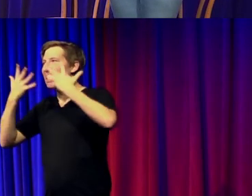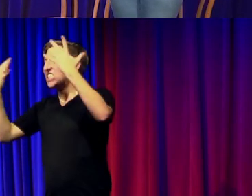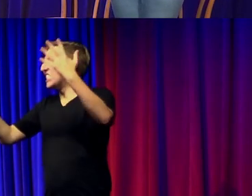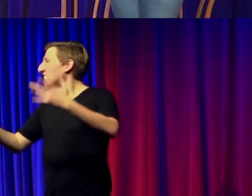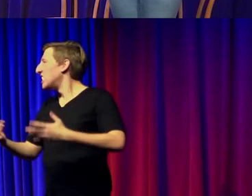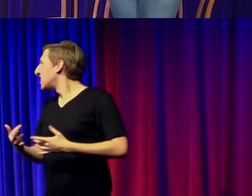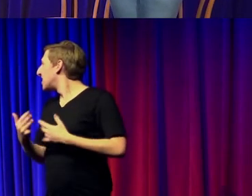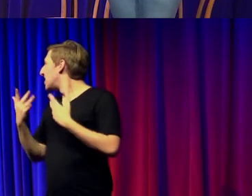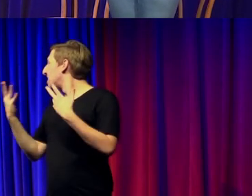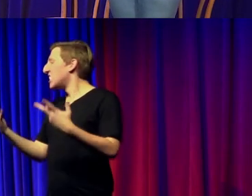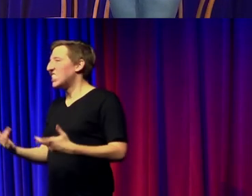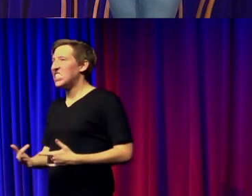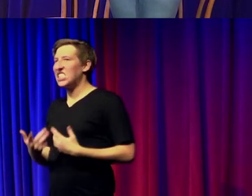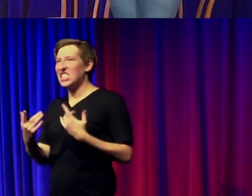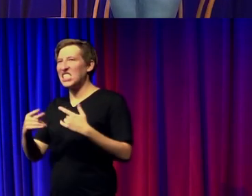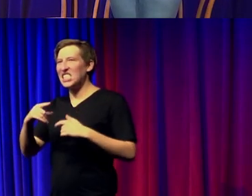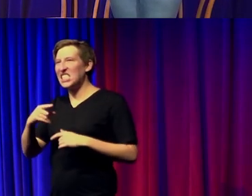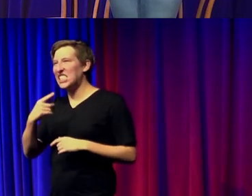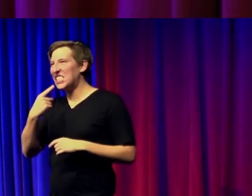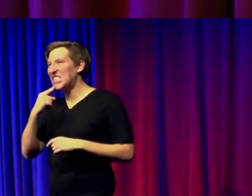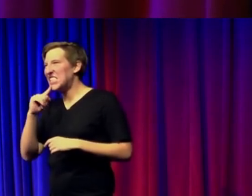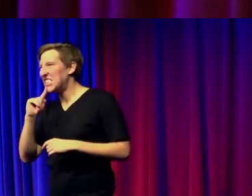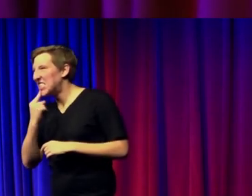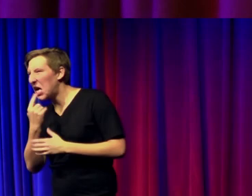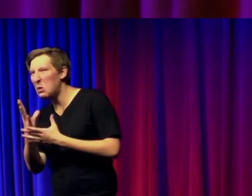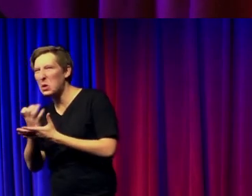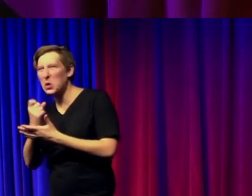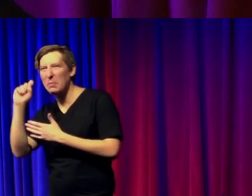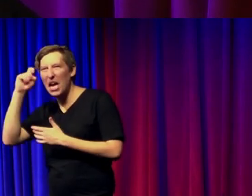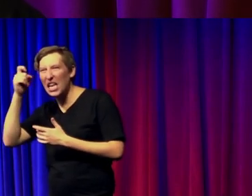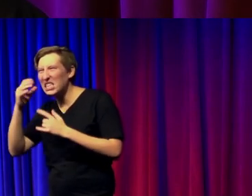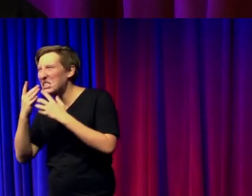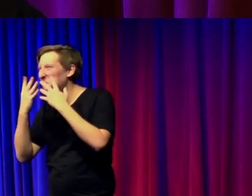a wafting of sour cream and onion into us.